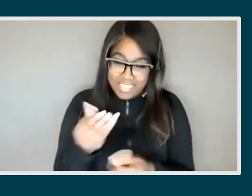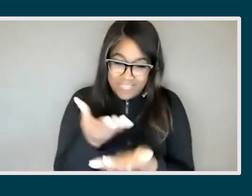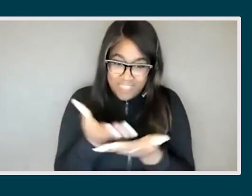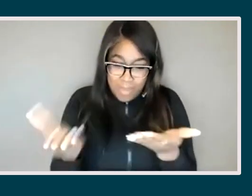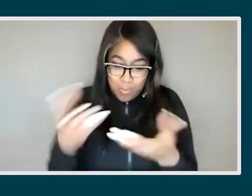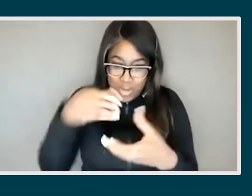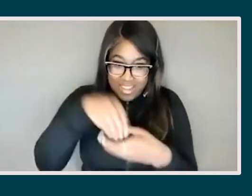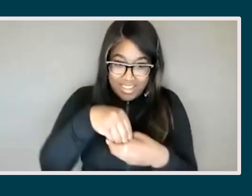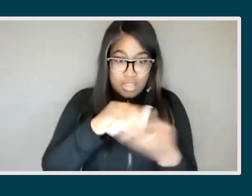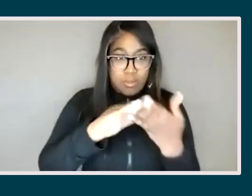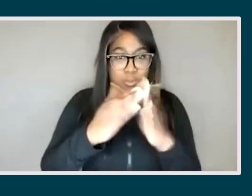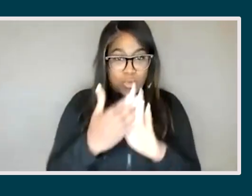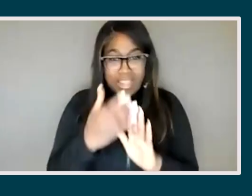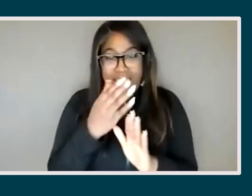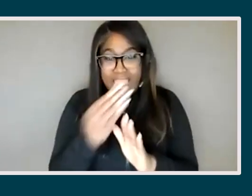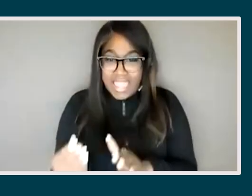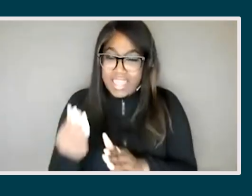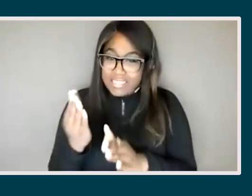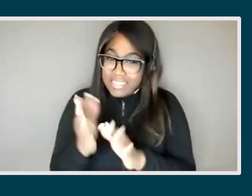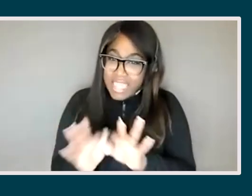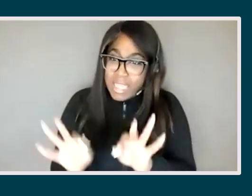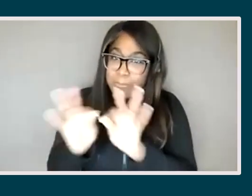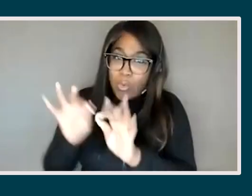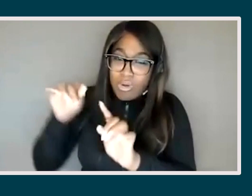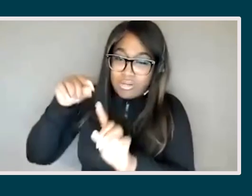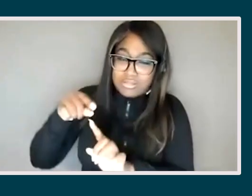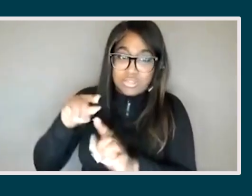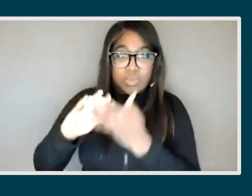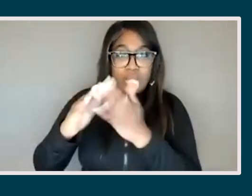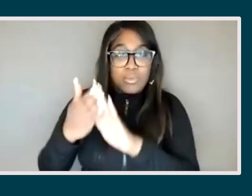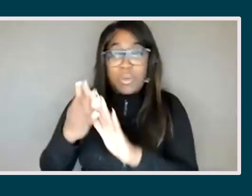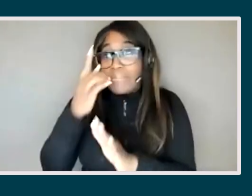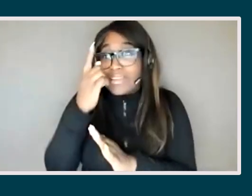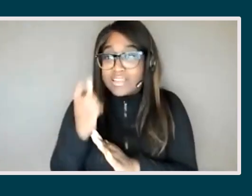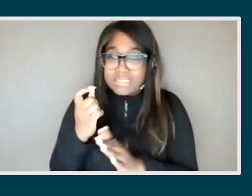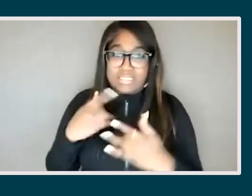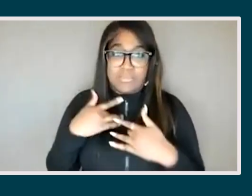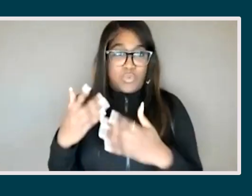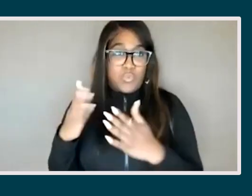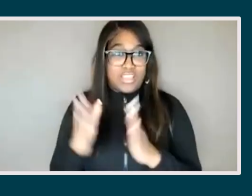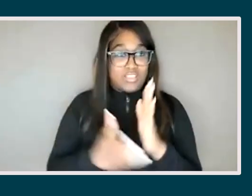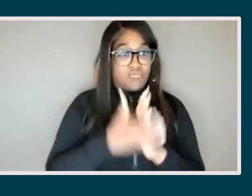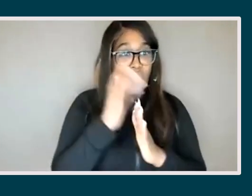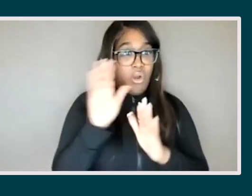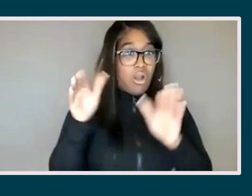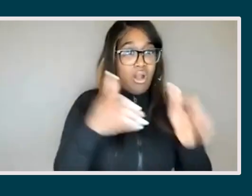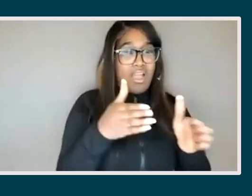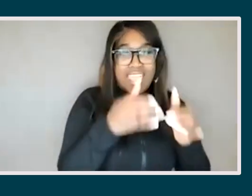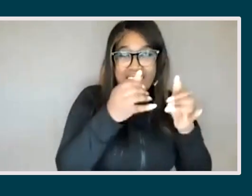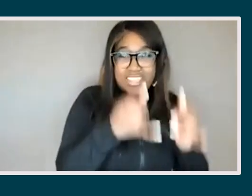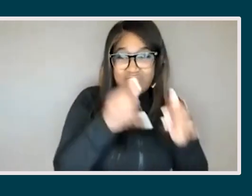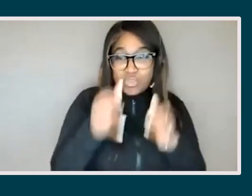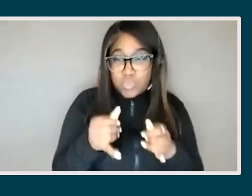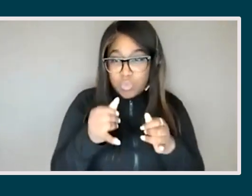the import of community. As you said, Laura, we tend to default back to that individualism that we